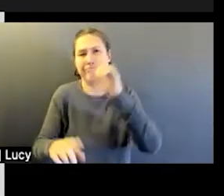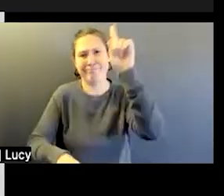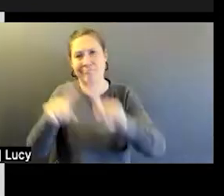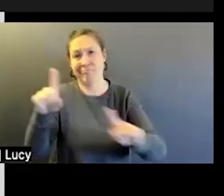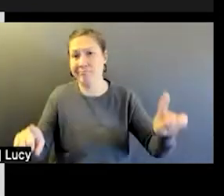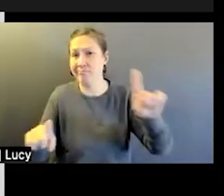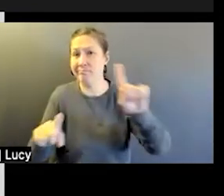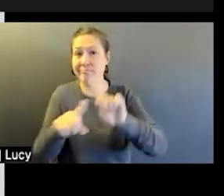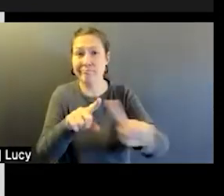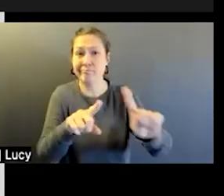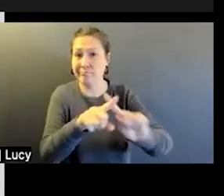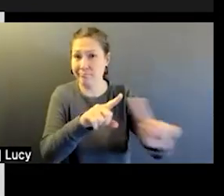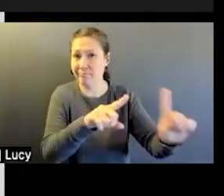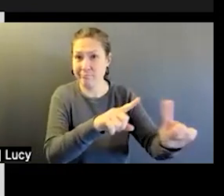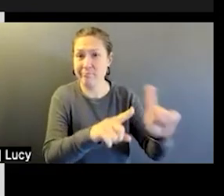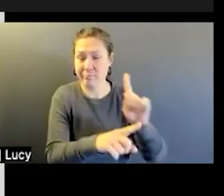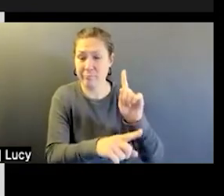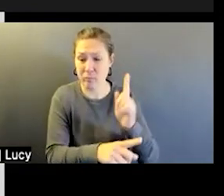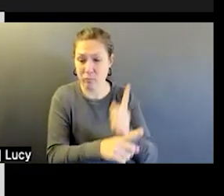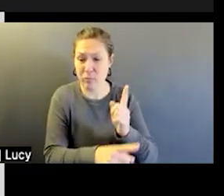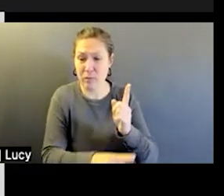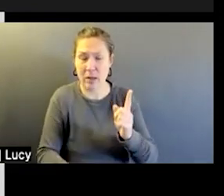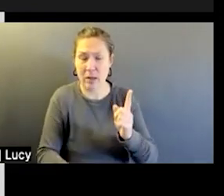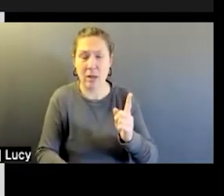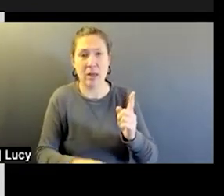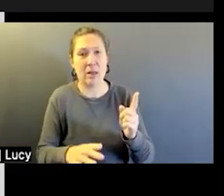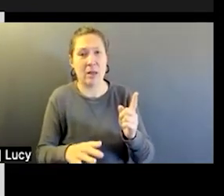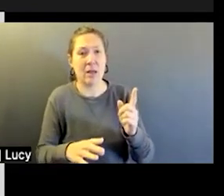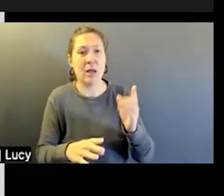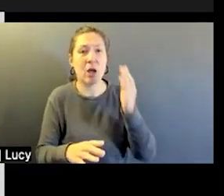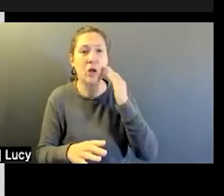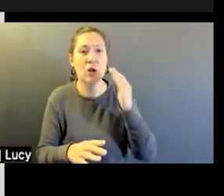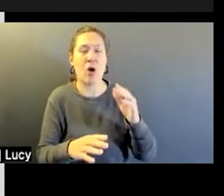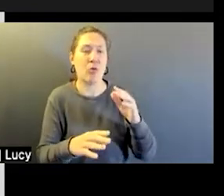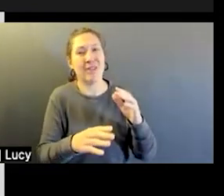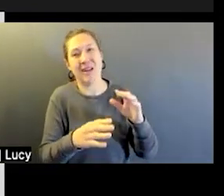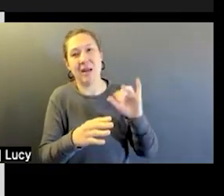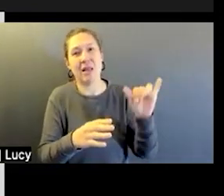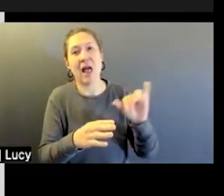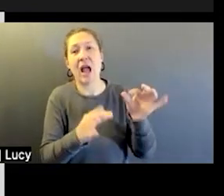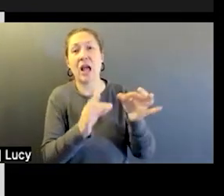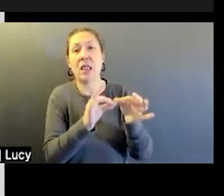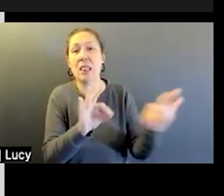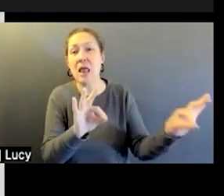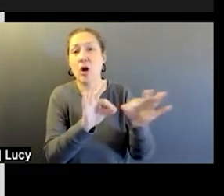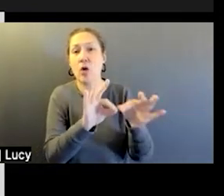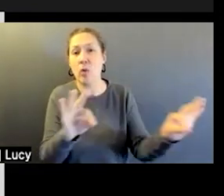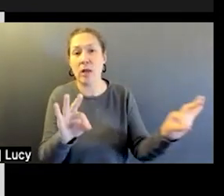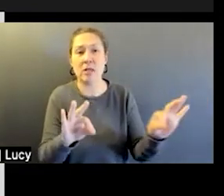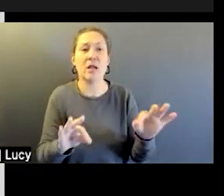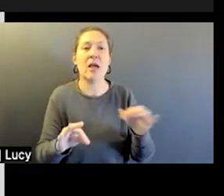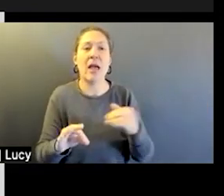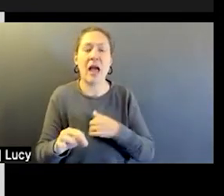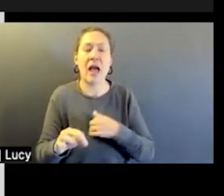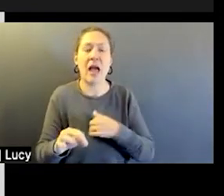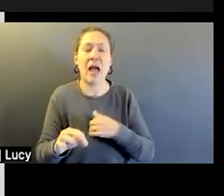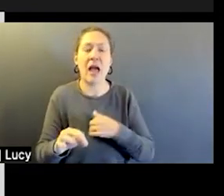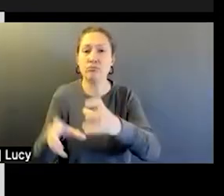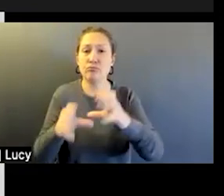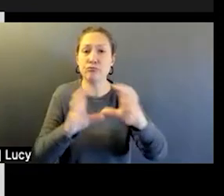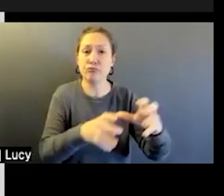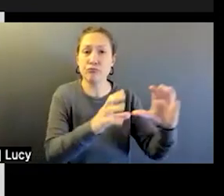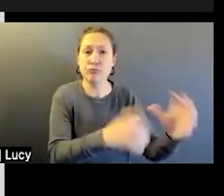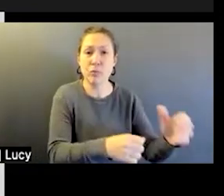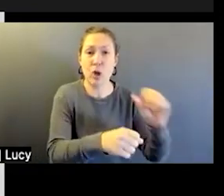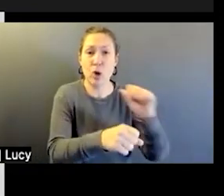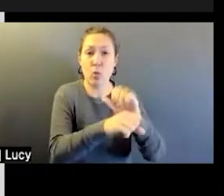differently for the language, at least for the languages they can speak. So they are divided into classes. I'm not saying some are